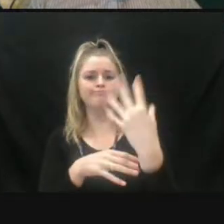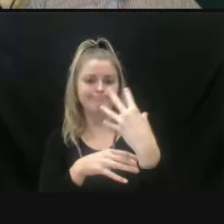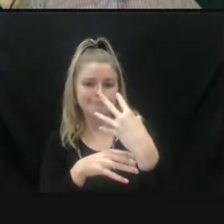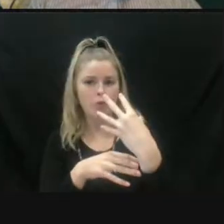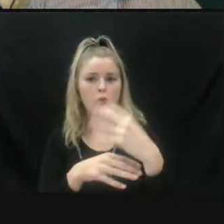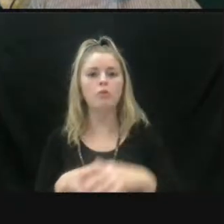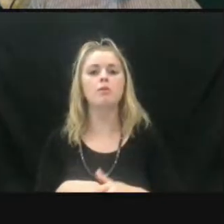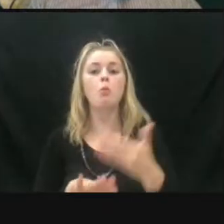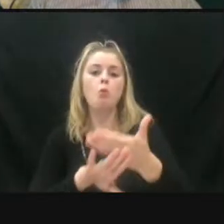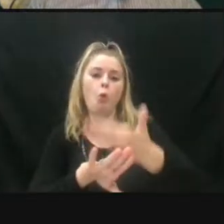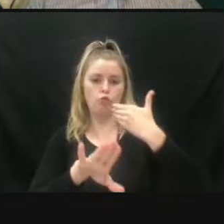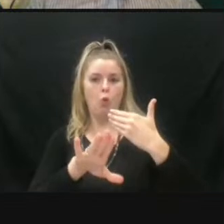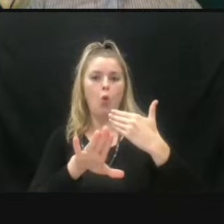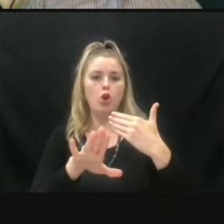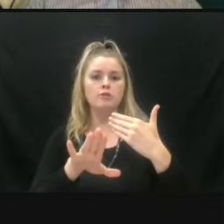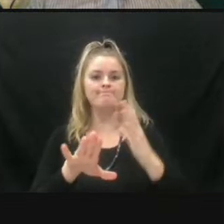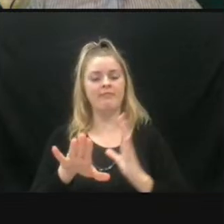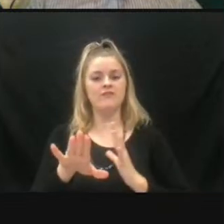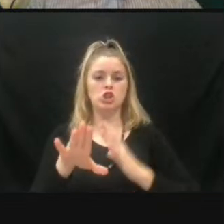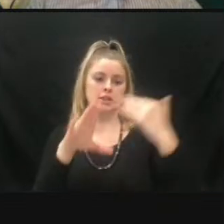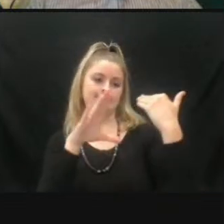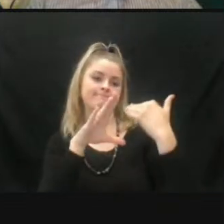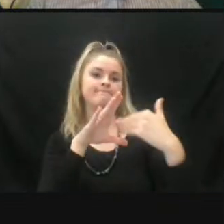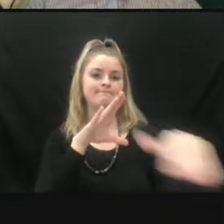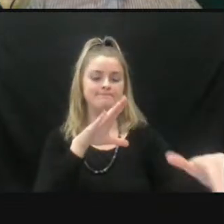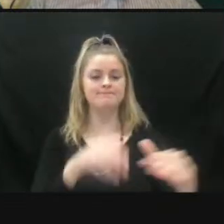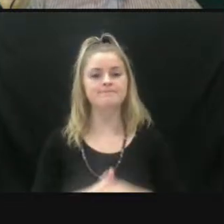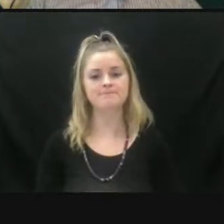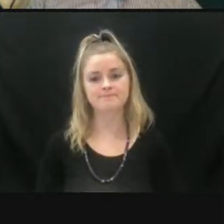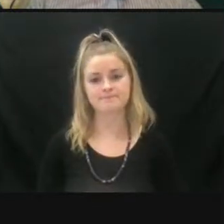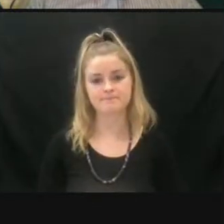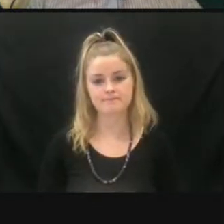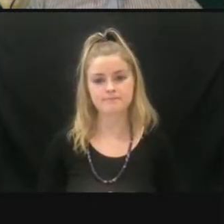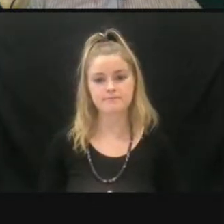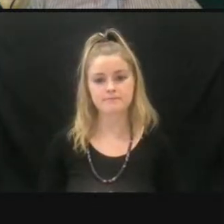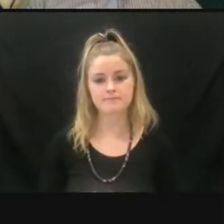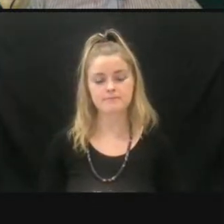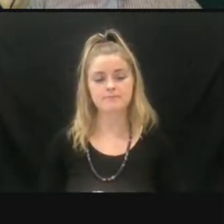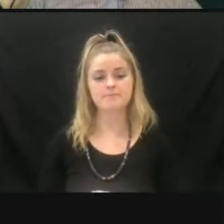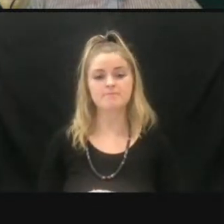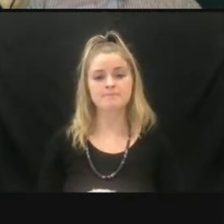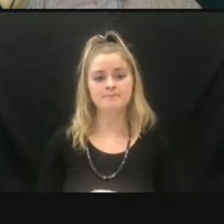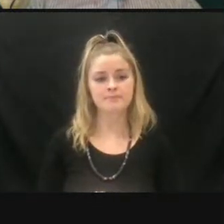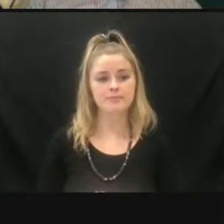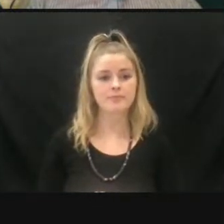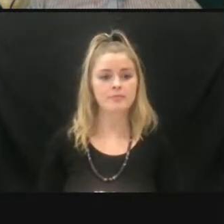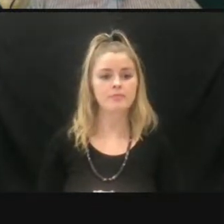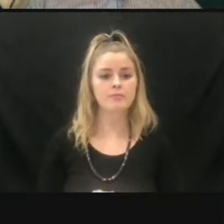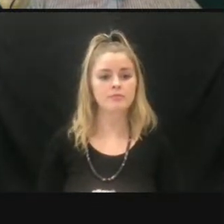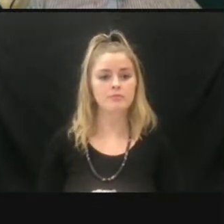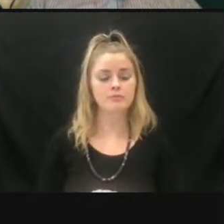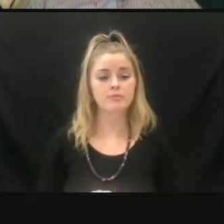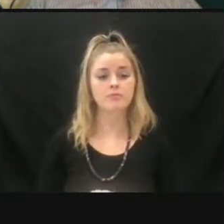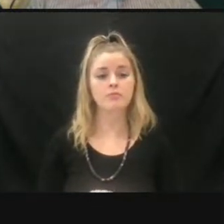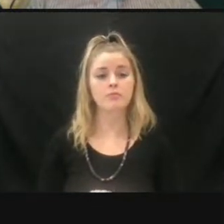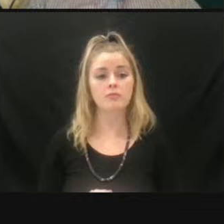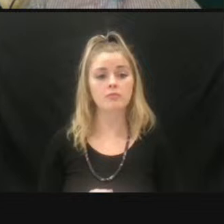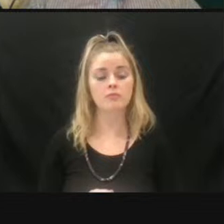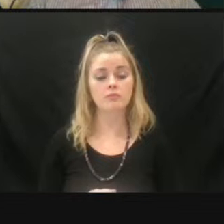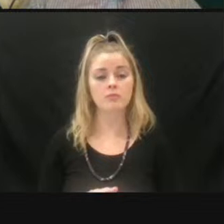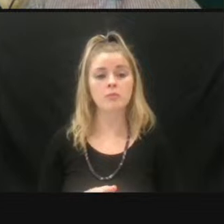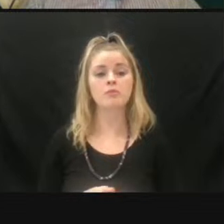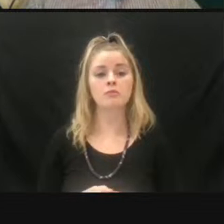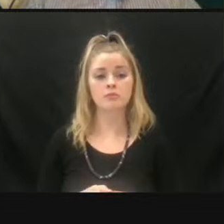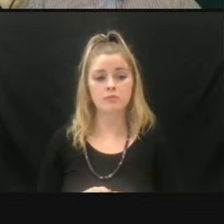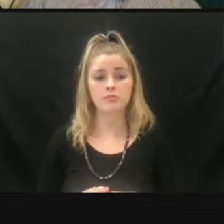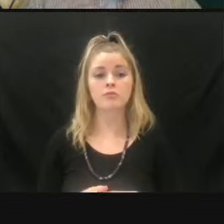was made. Maryland State Archives desired from the beginning to ensure that tribal community members who wished to participate in